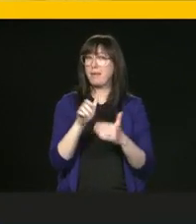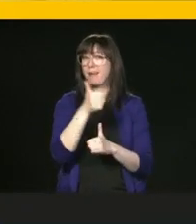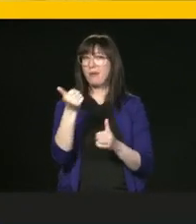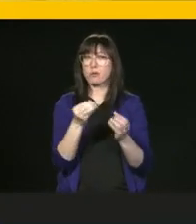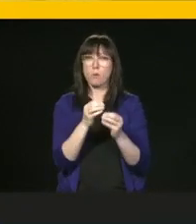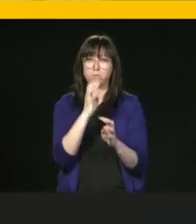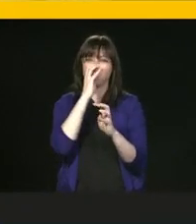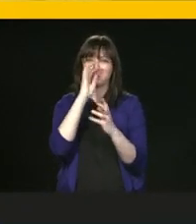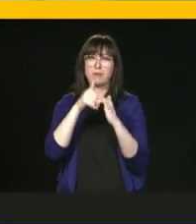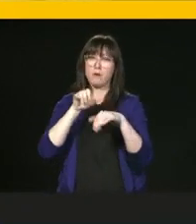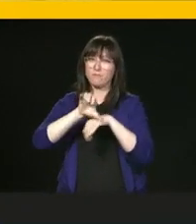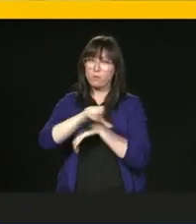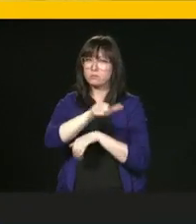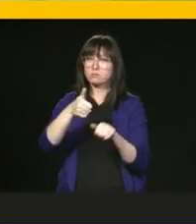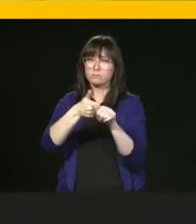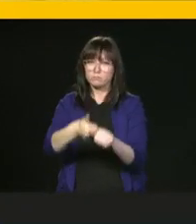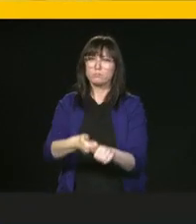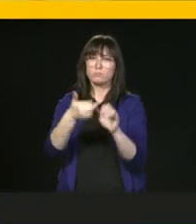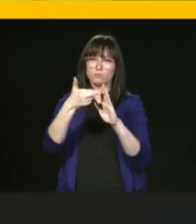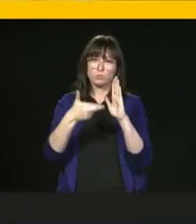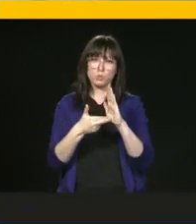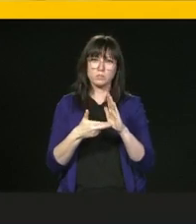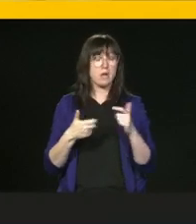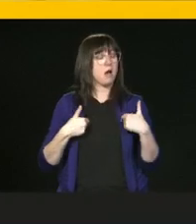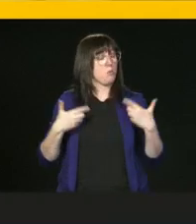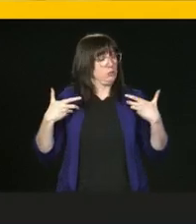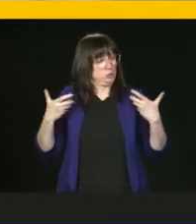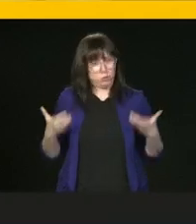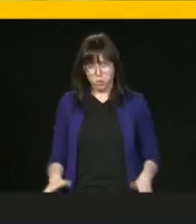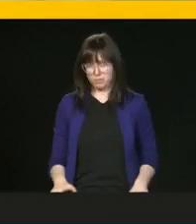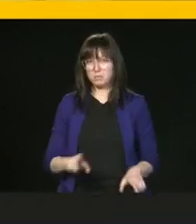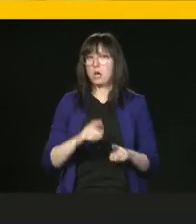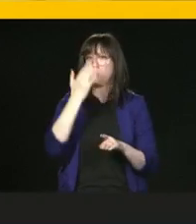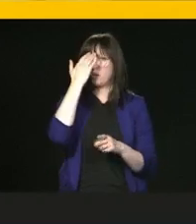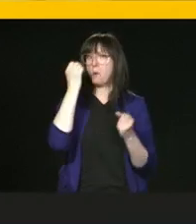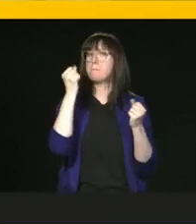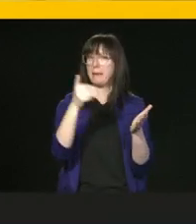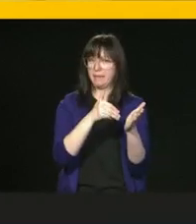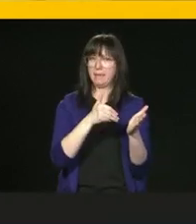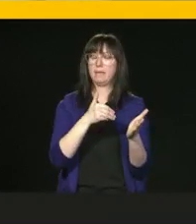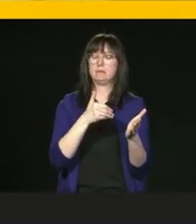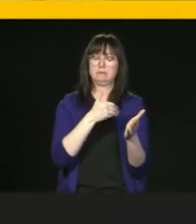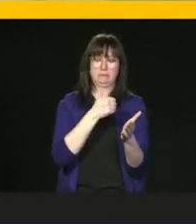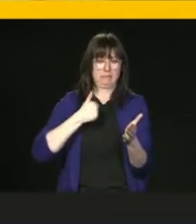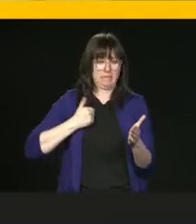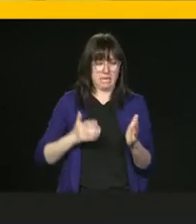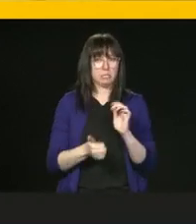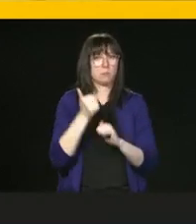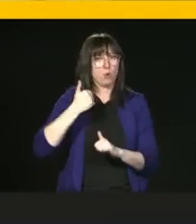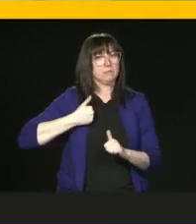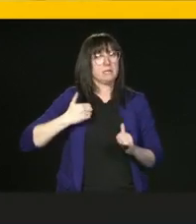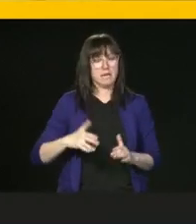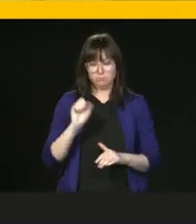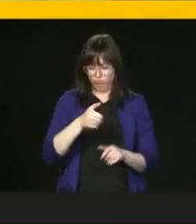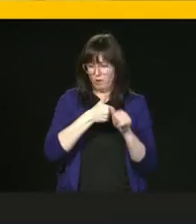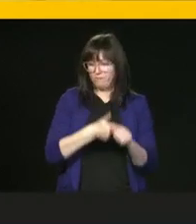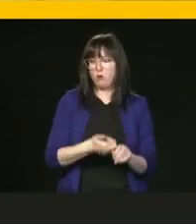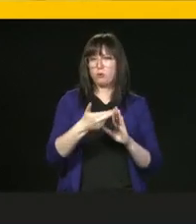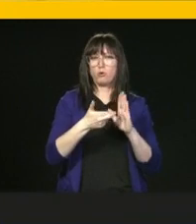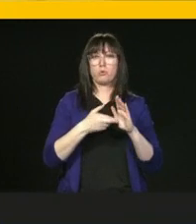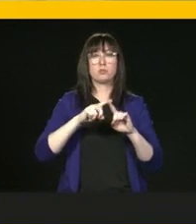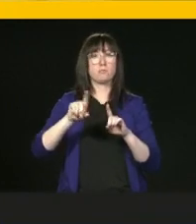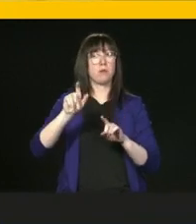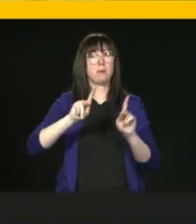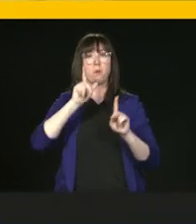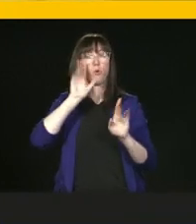to enforce these rules. We'd rather not, and we know that millions of Canadians are doing their part, but those who are not doing their part